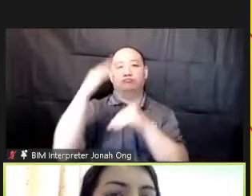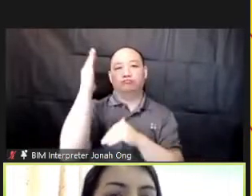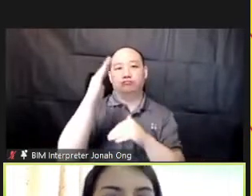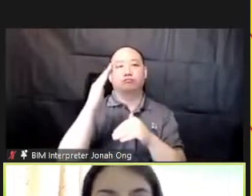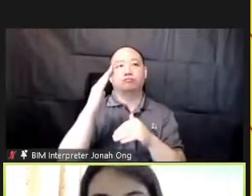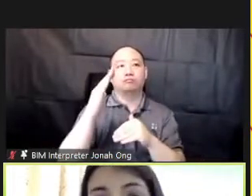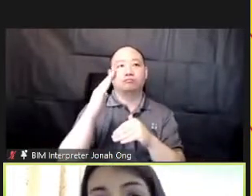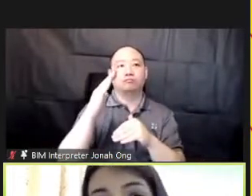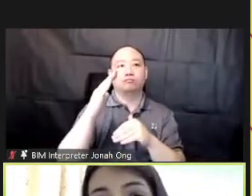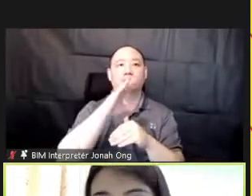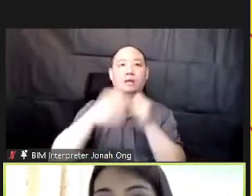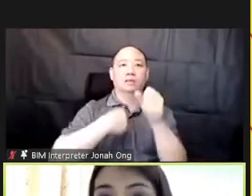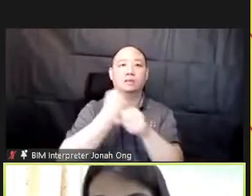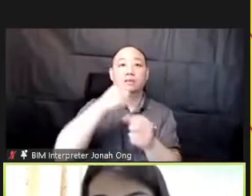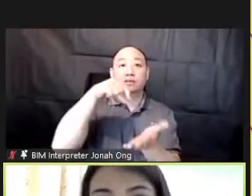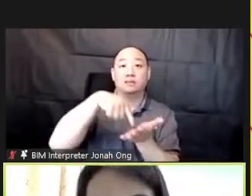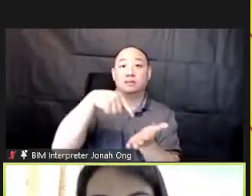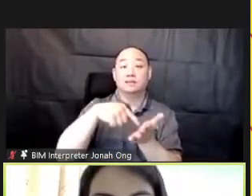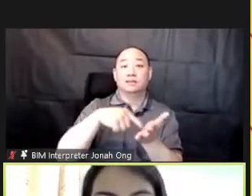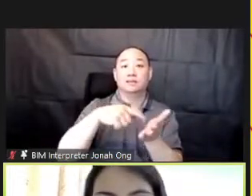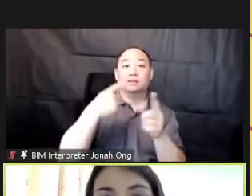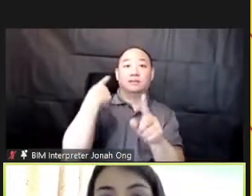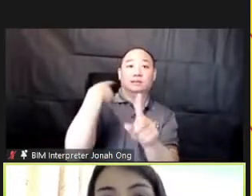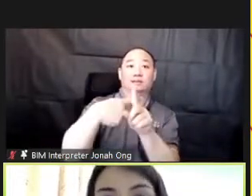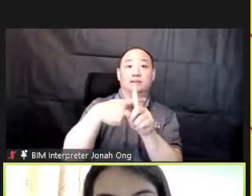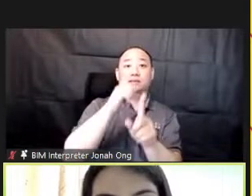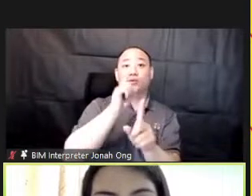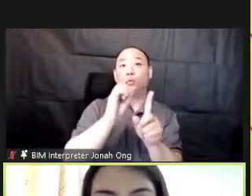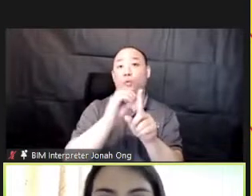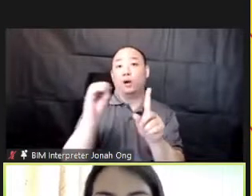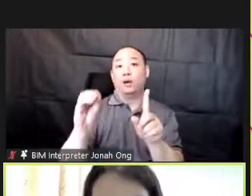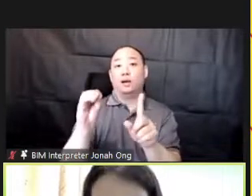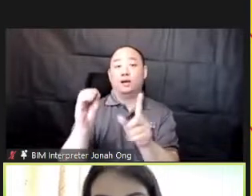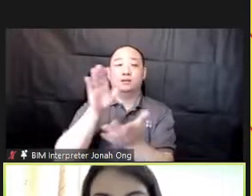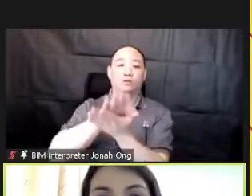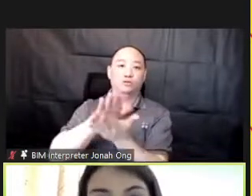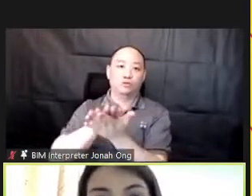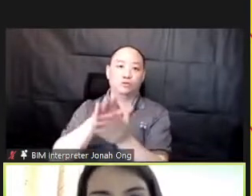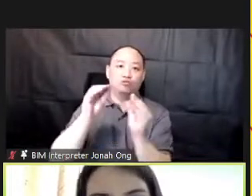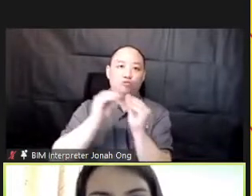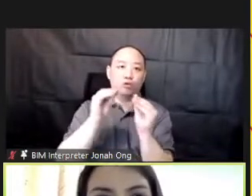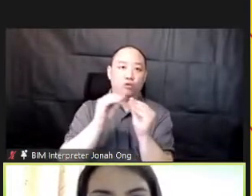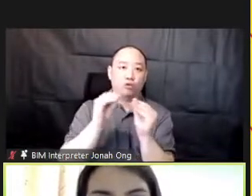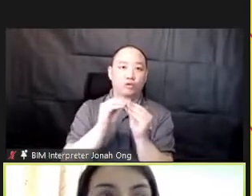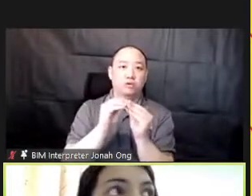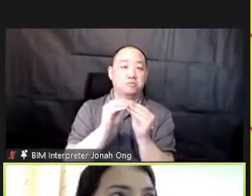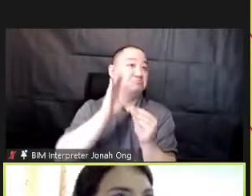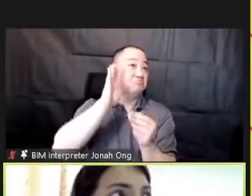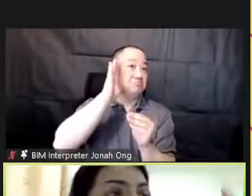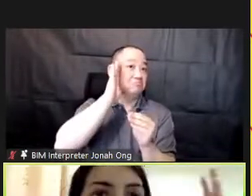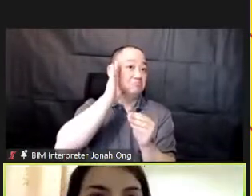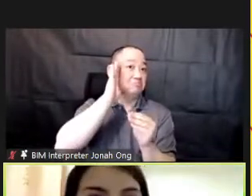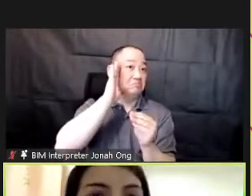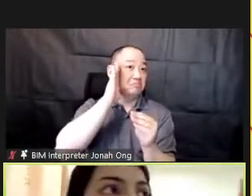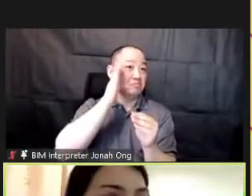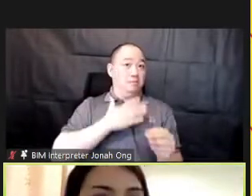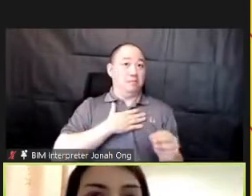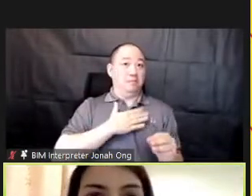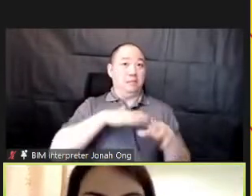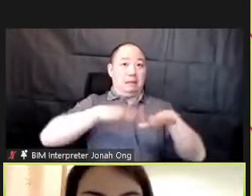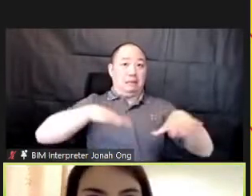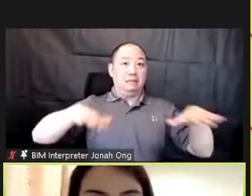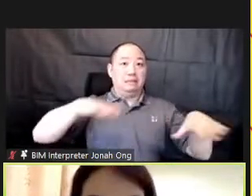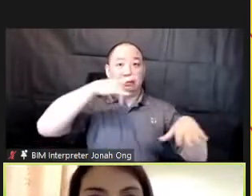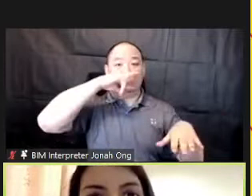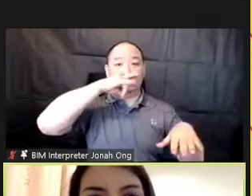100, I continue to think about my own children, right? And for me, it's personal, right? Will my kids be able to walk into any